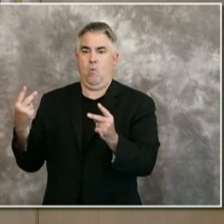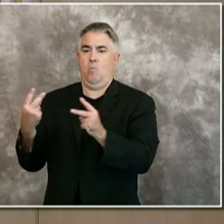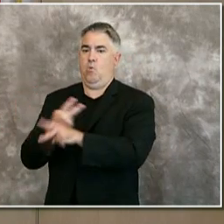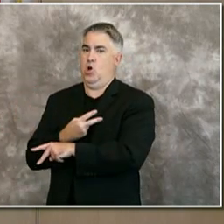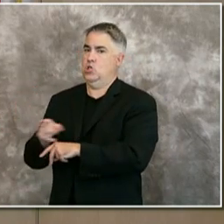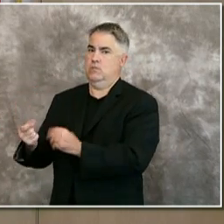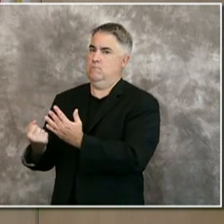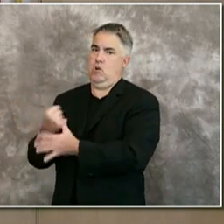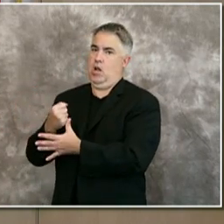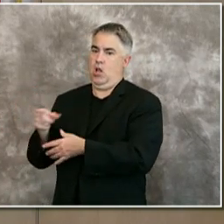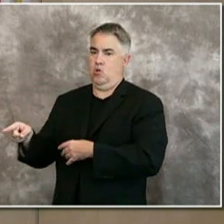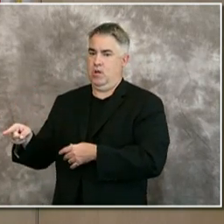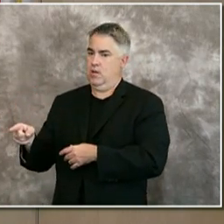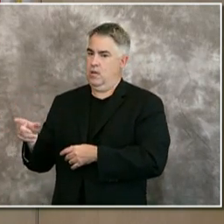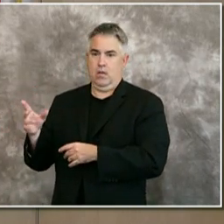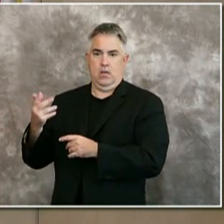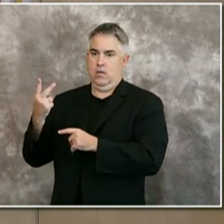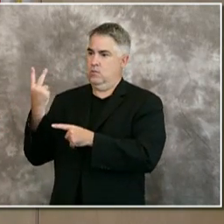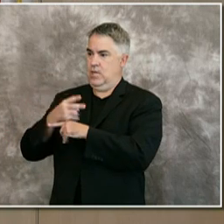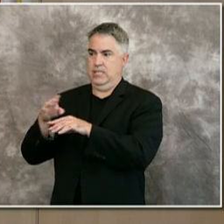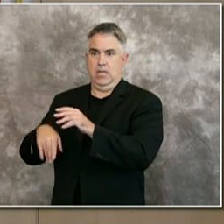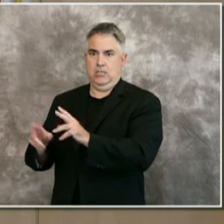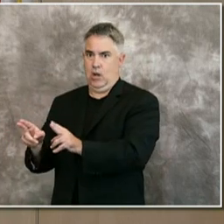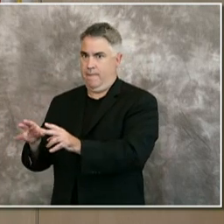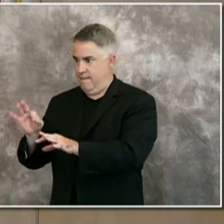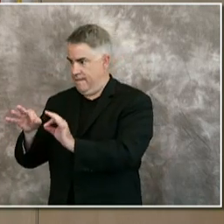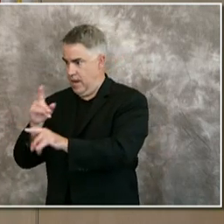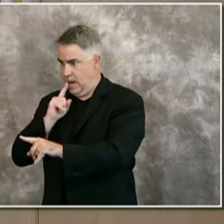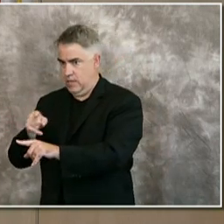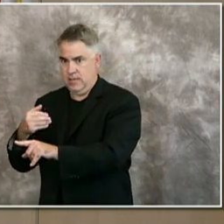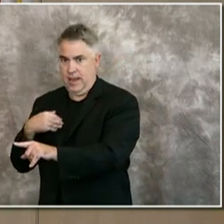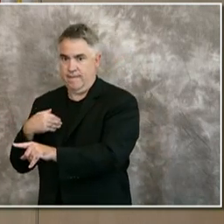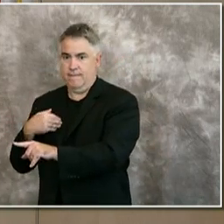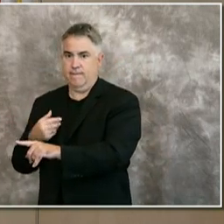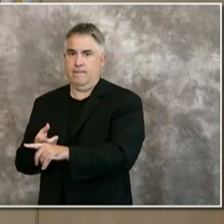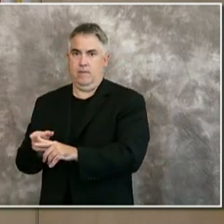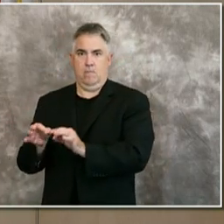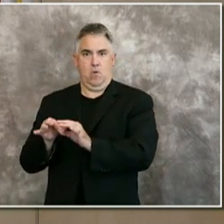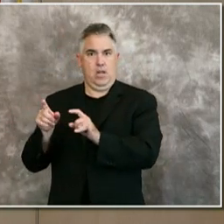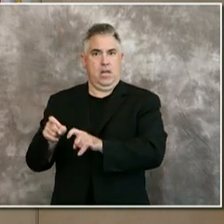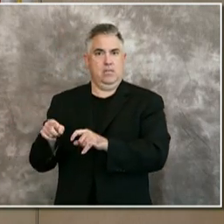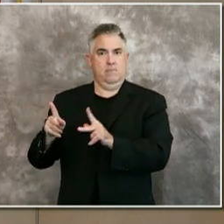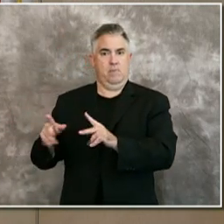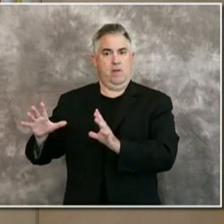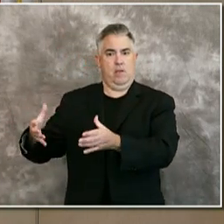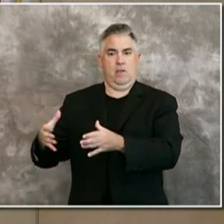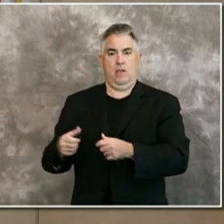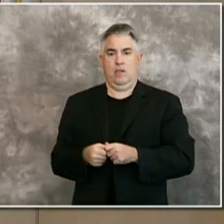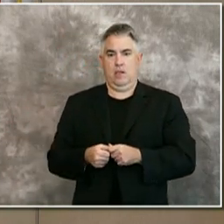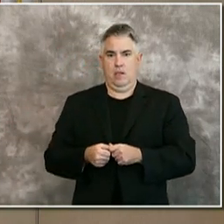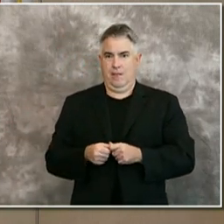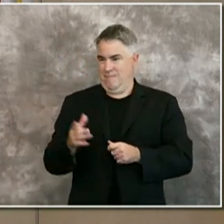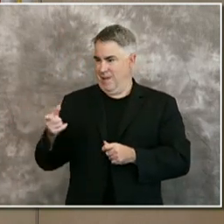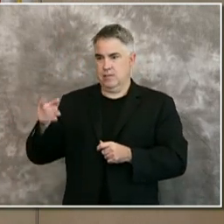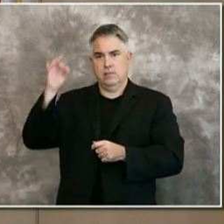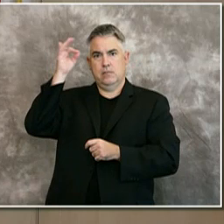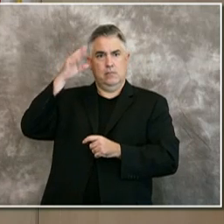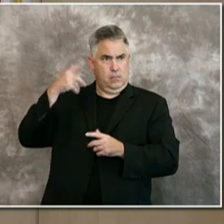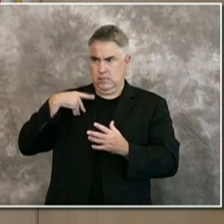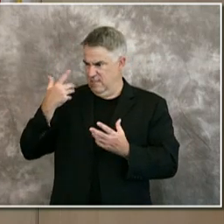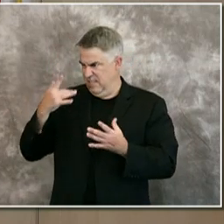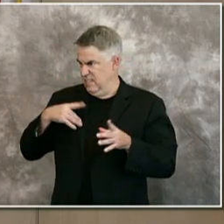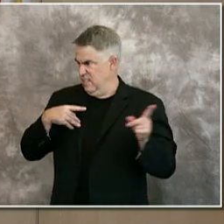within 2 days or less. And so I think the ability over time as we're expanding the capability in San Diego, which